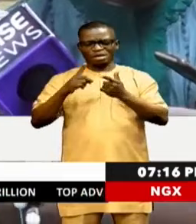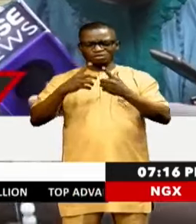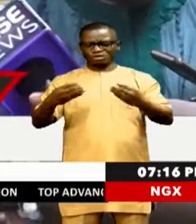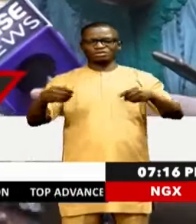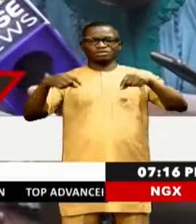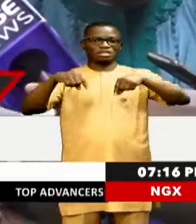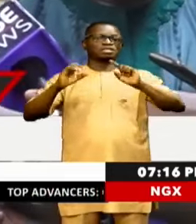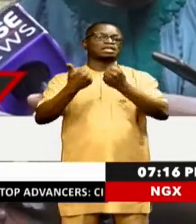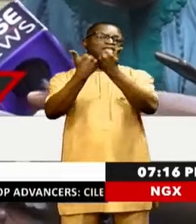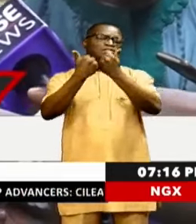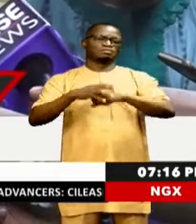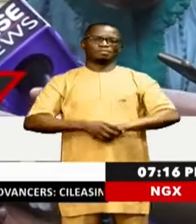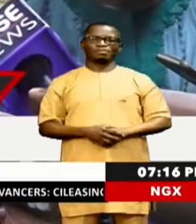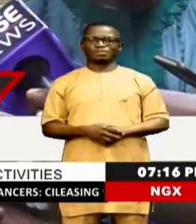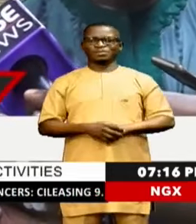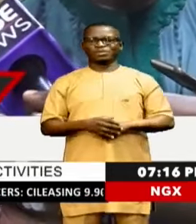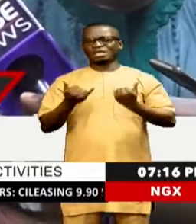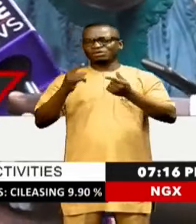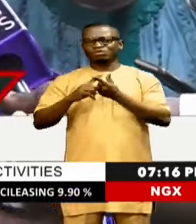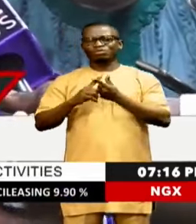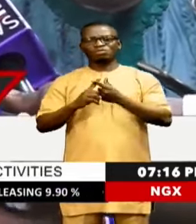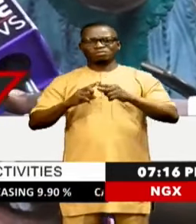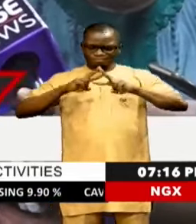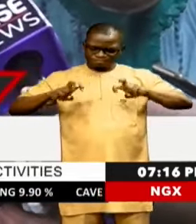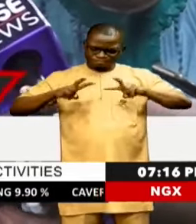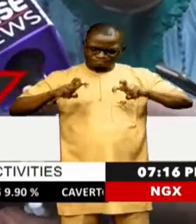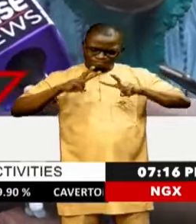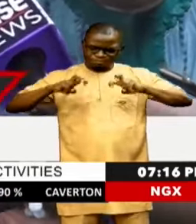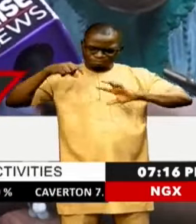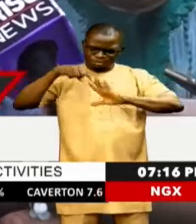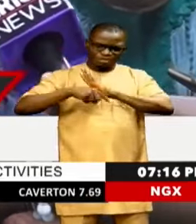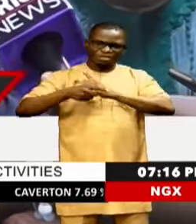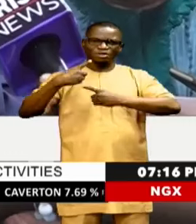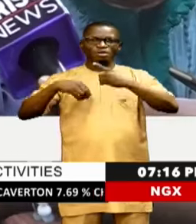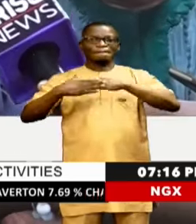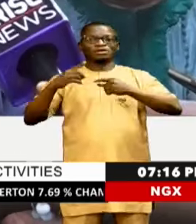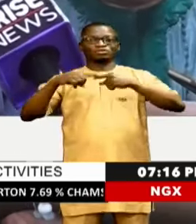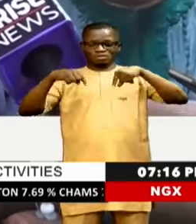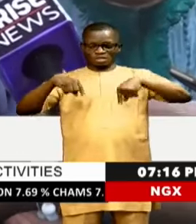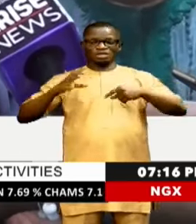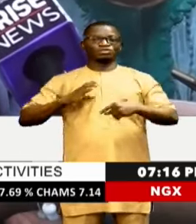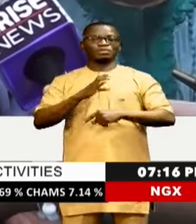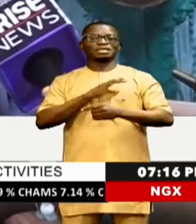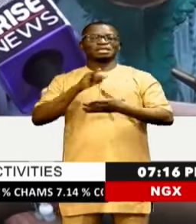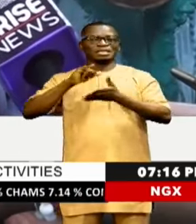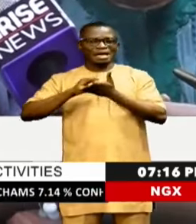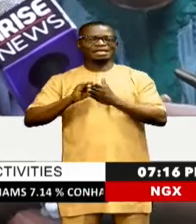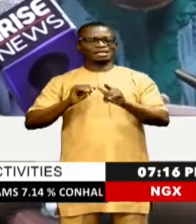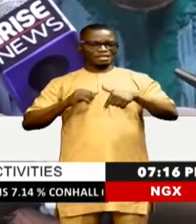be filled to do a real evaluation of the situation, report back to this continuity committee that will in